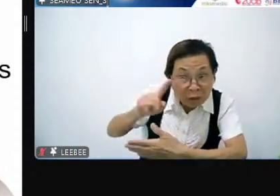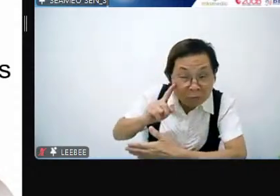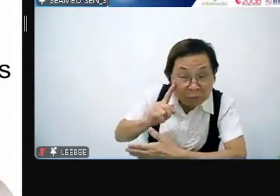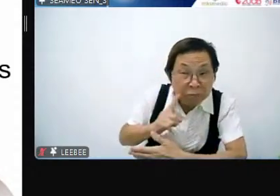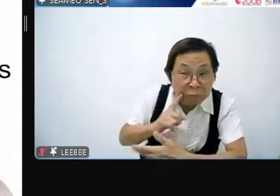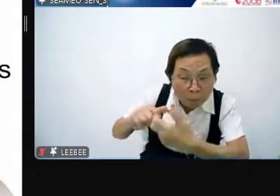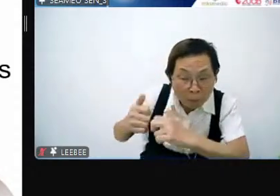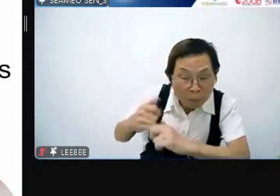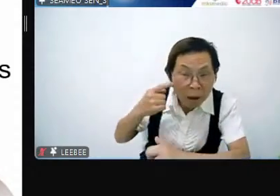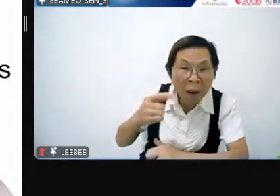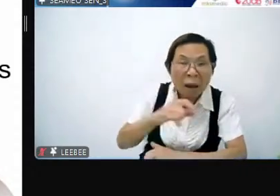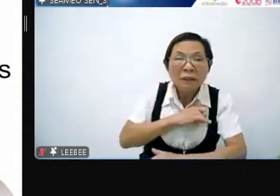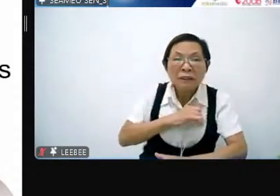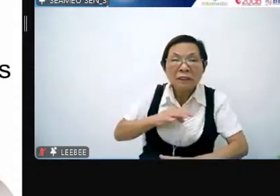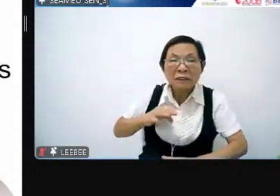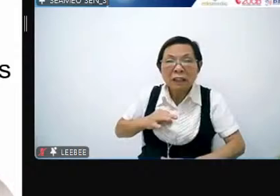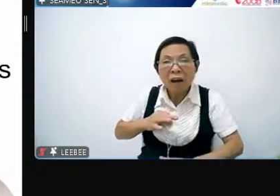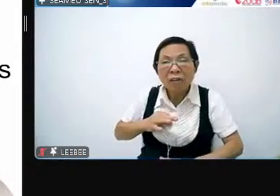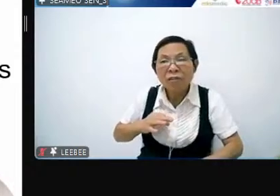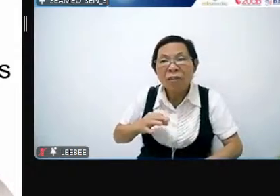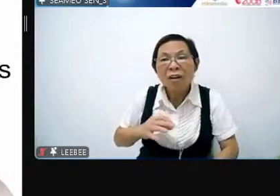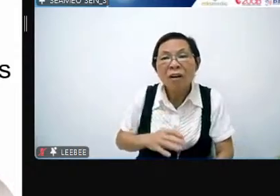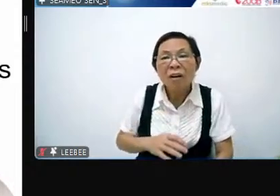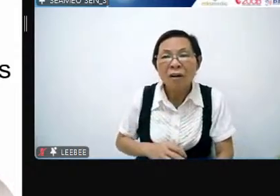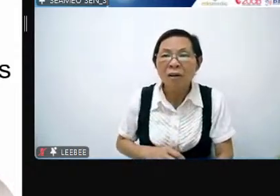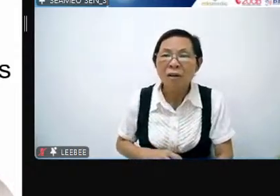staff and student education about hearing,